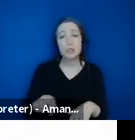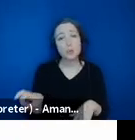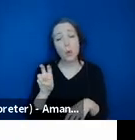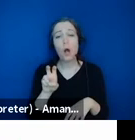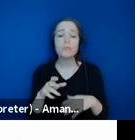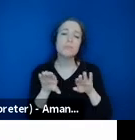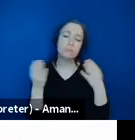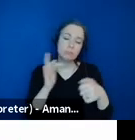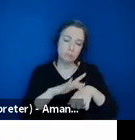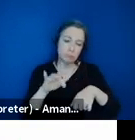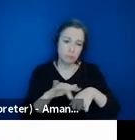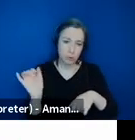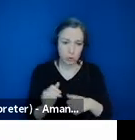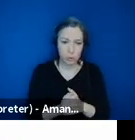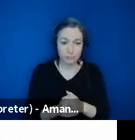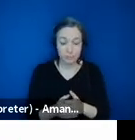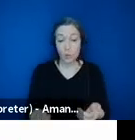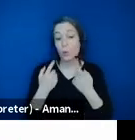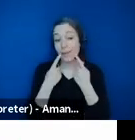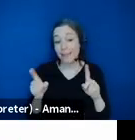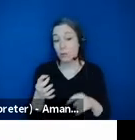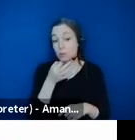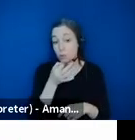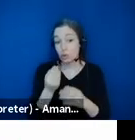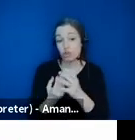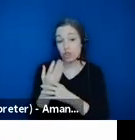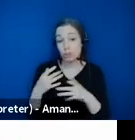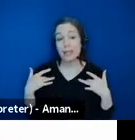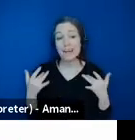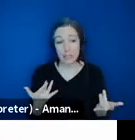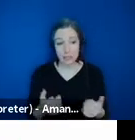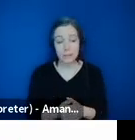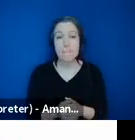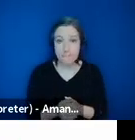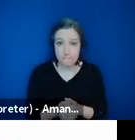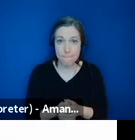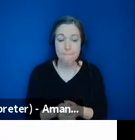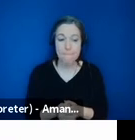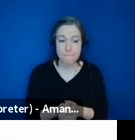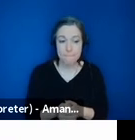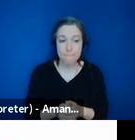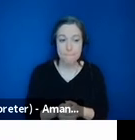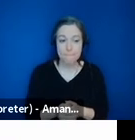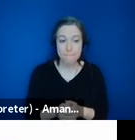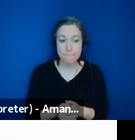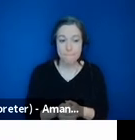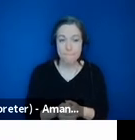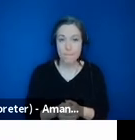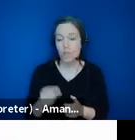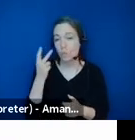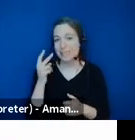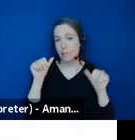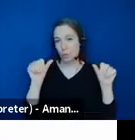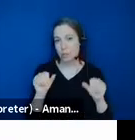announcing spring events, we are going to have some in person events and virtual events in the spring, and those will be announced on our website in the near future